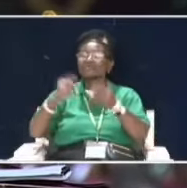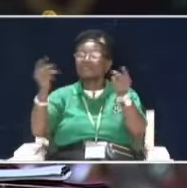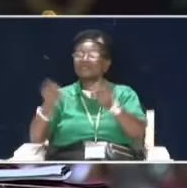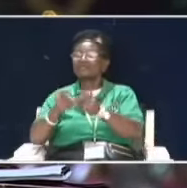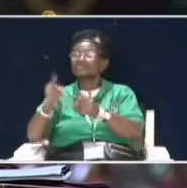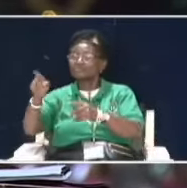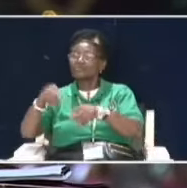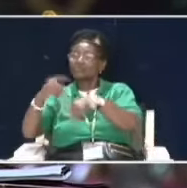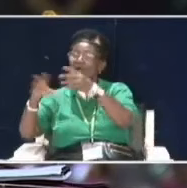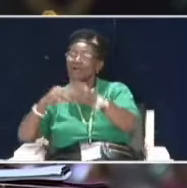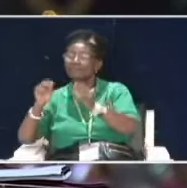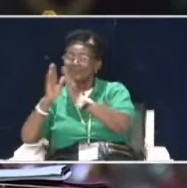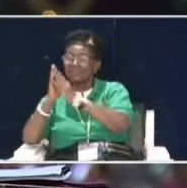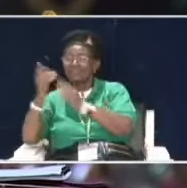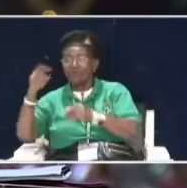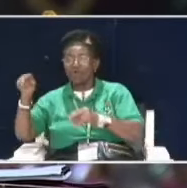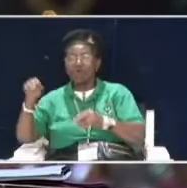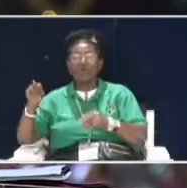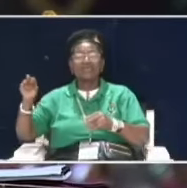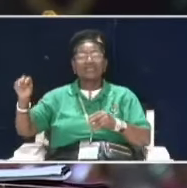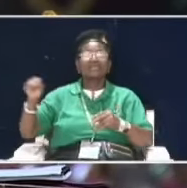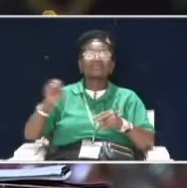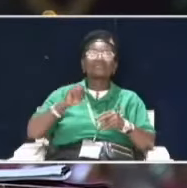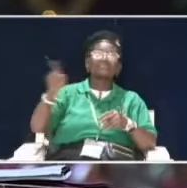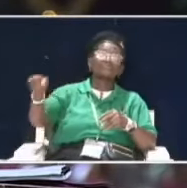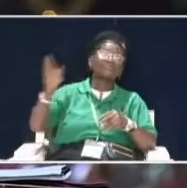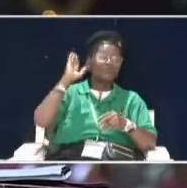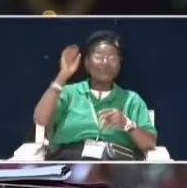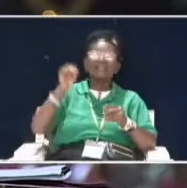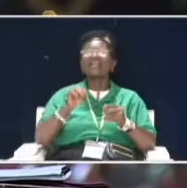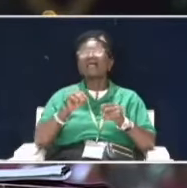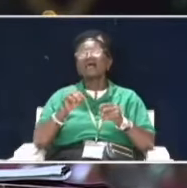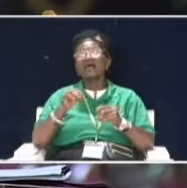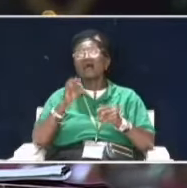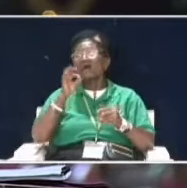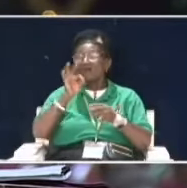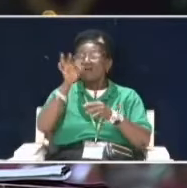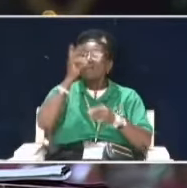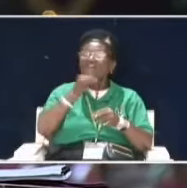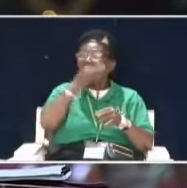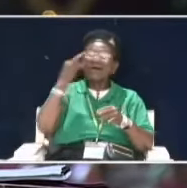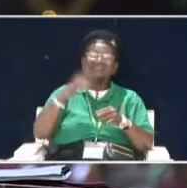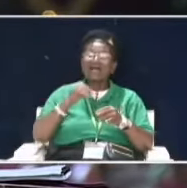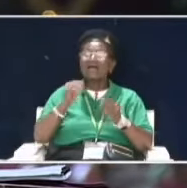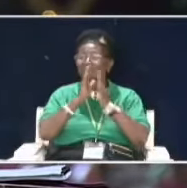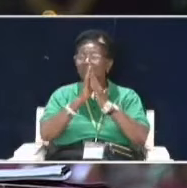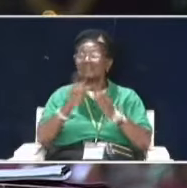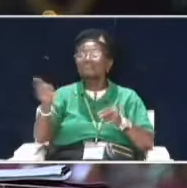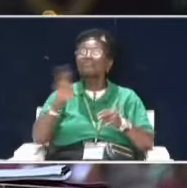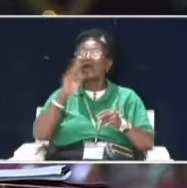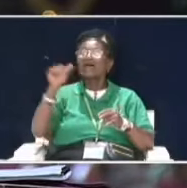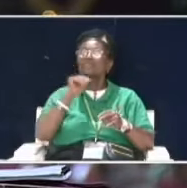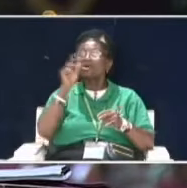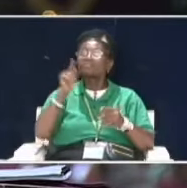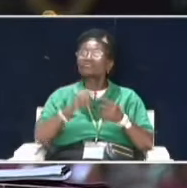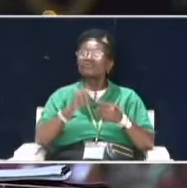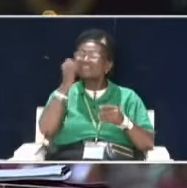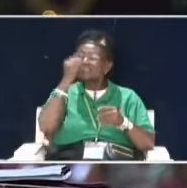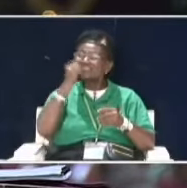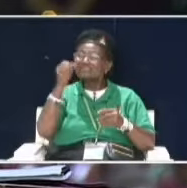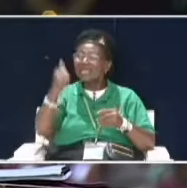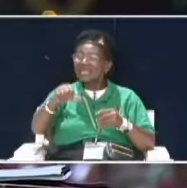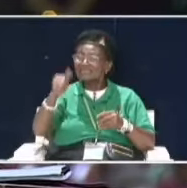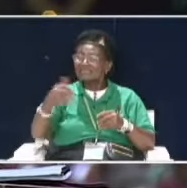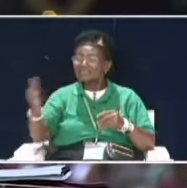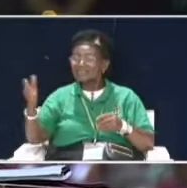him. You're going to fast and pray. You're not to eat anything there. Even the water